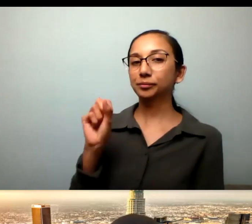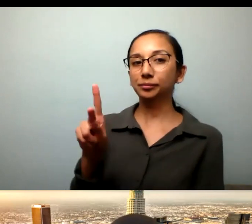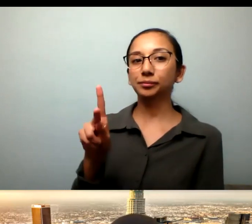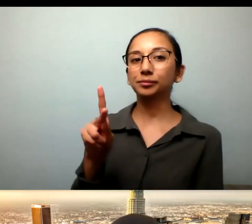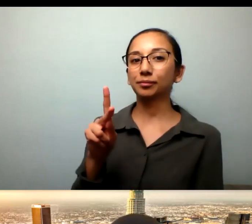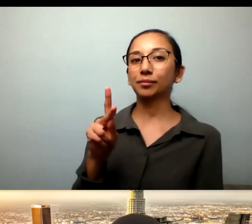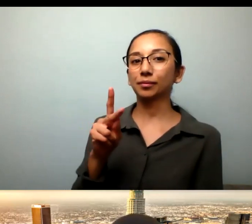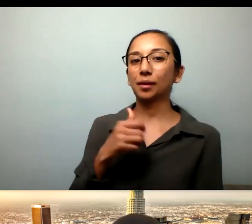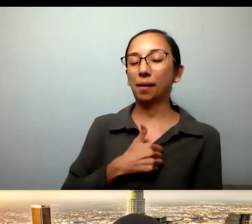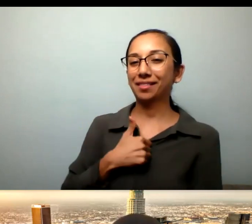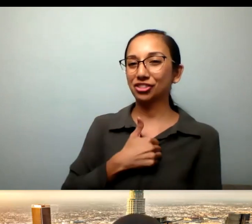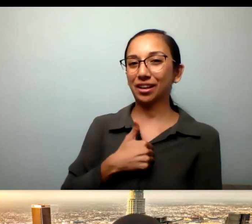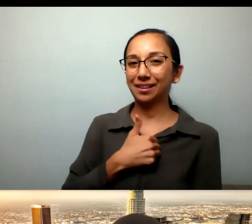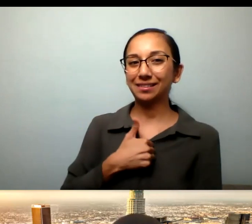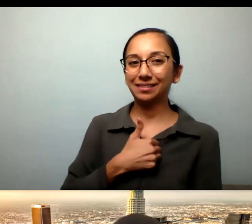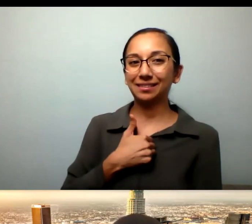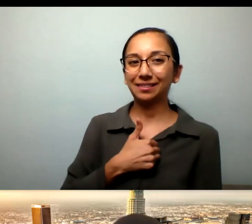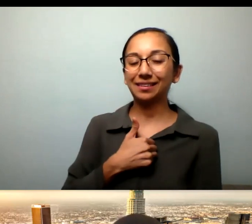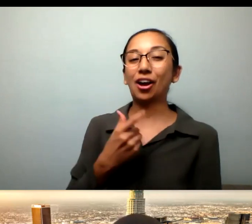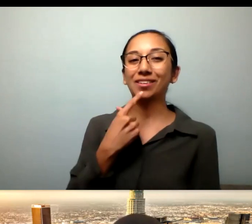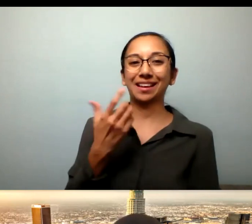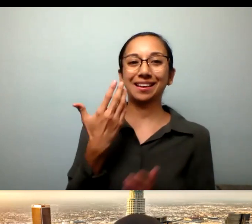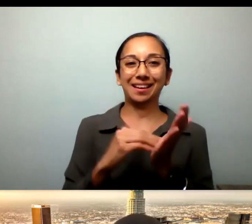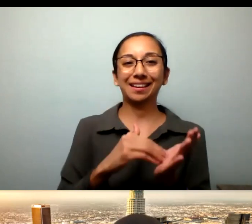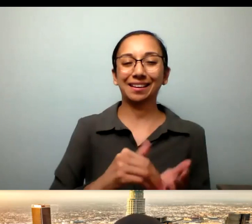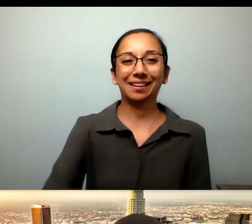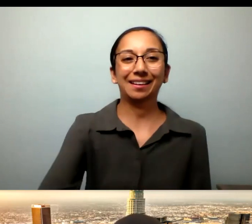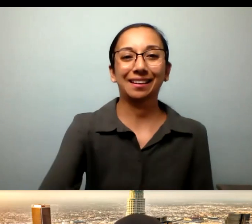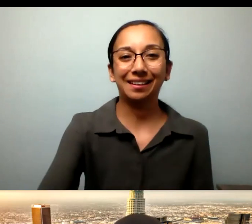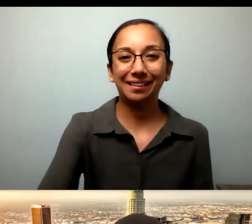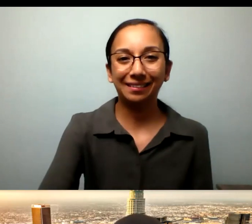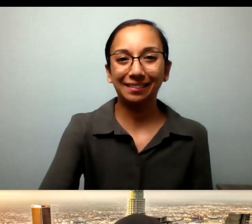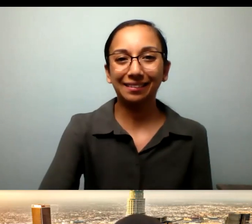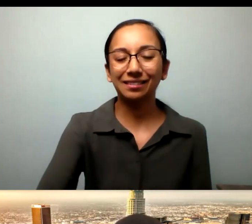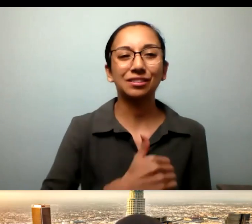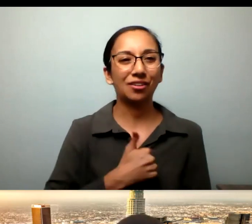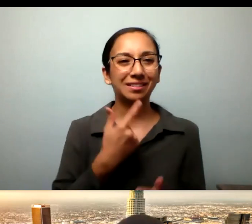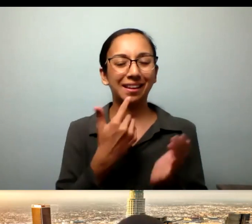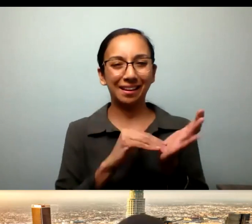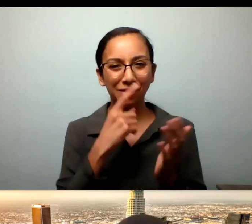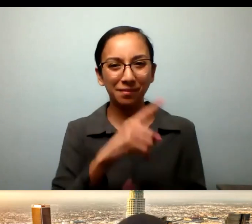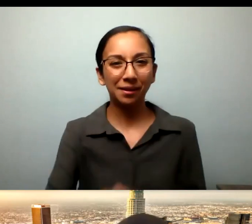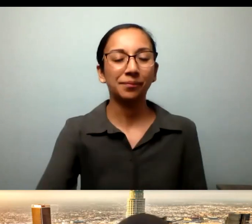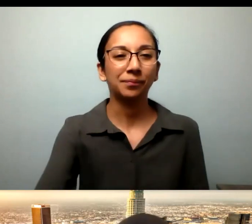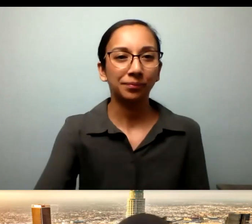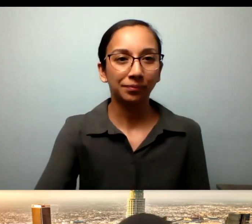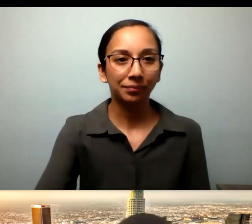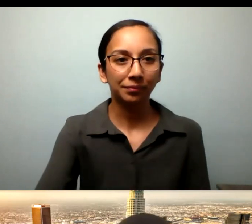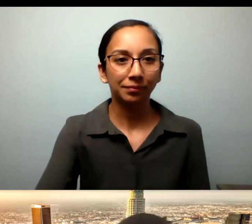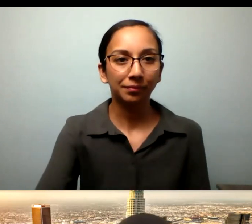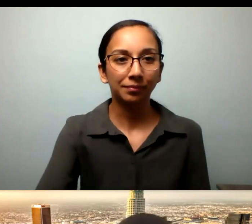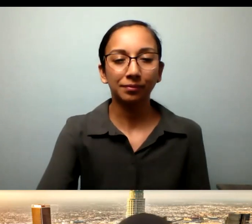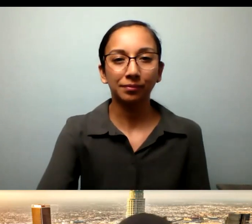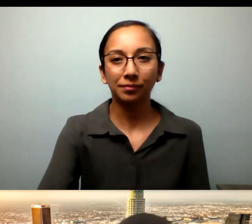apologize. I'll say it again. My translation wasn't working adequately. Sí, ¿cómo pueden recibir los estudiantes ayuda? How